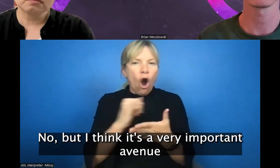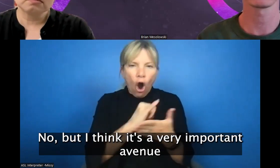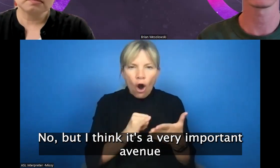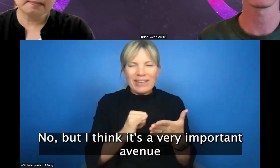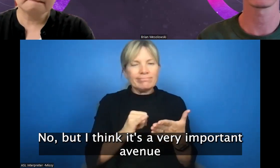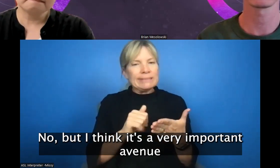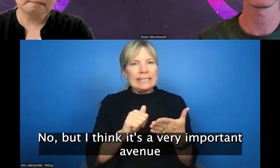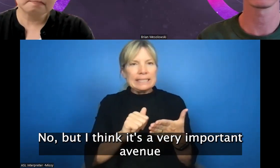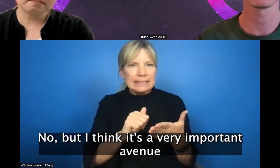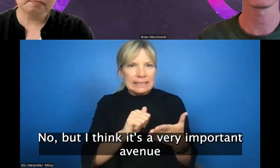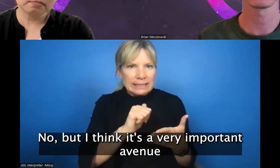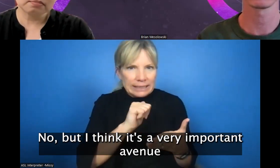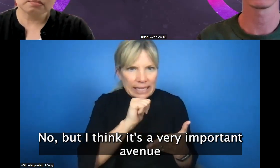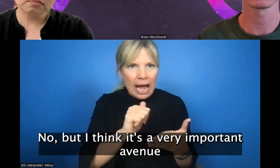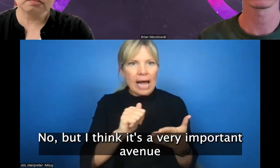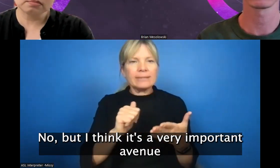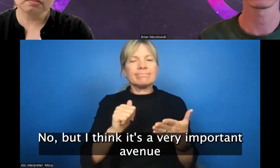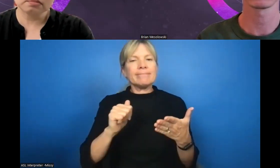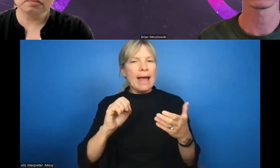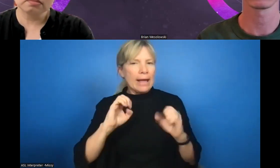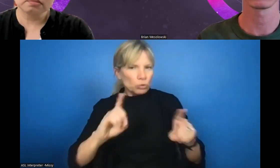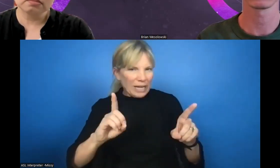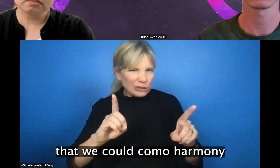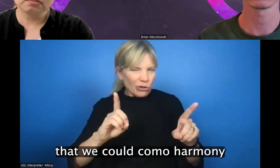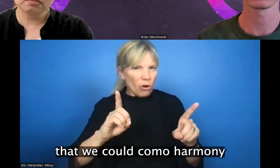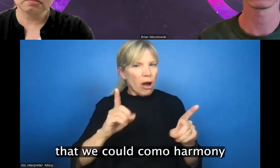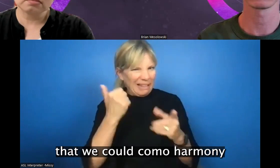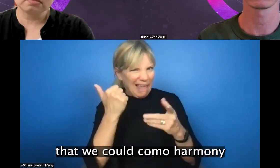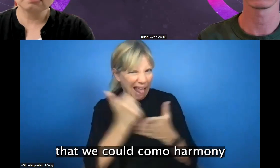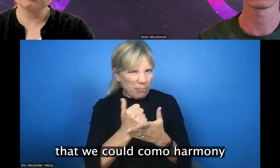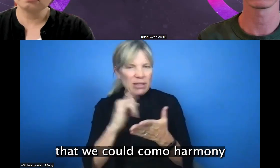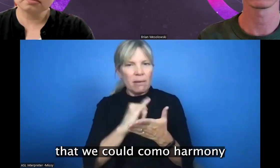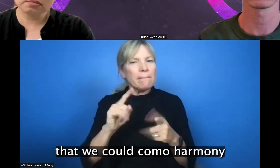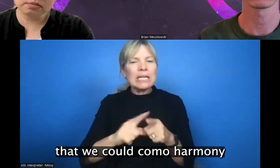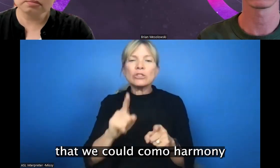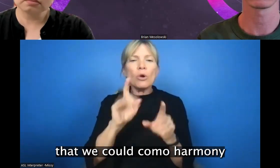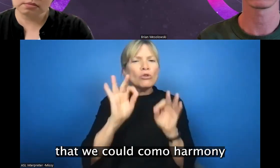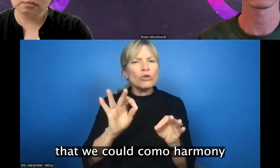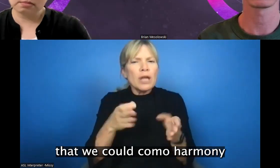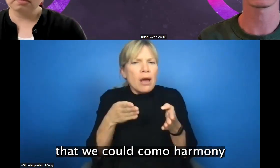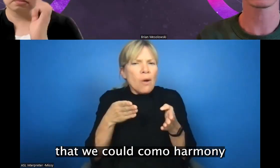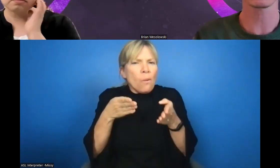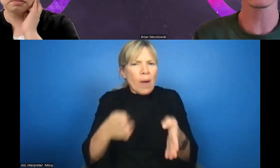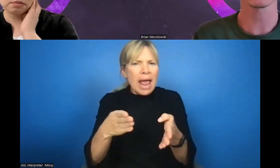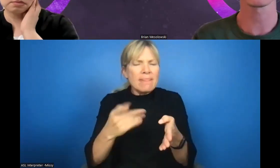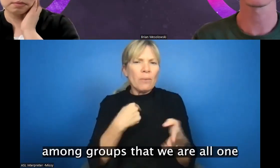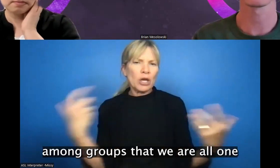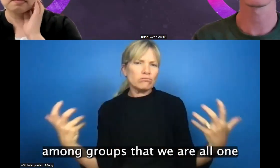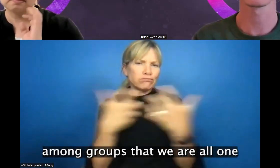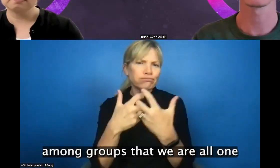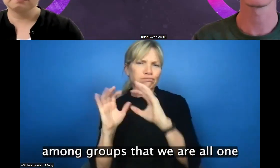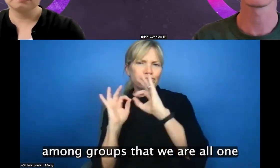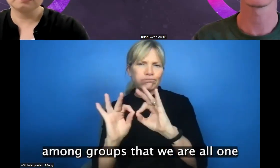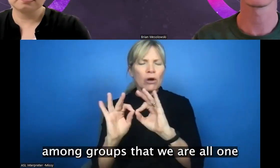think it's a very important avenue that we could promote harmony